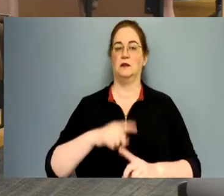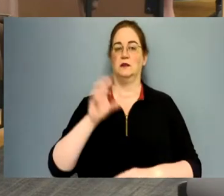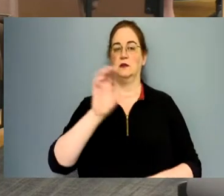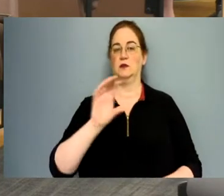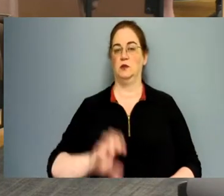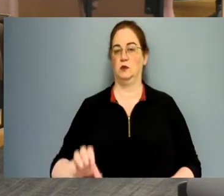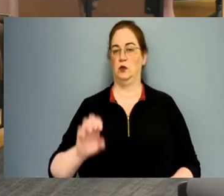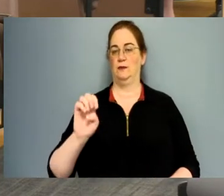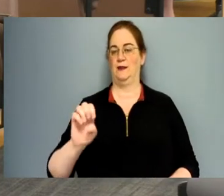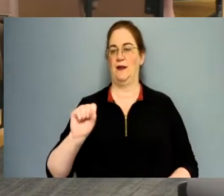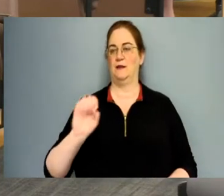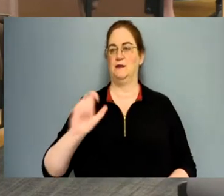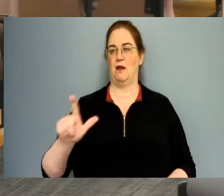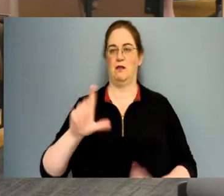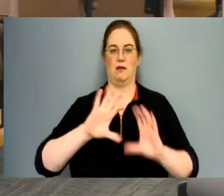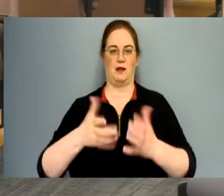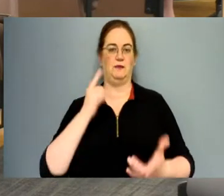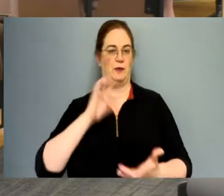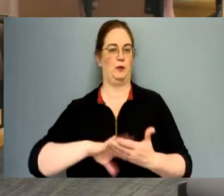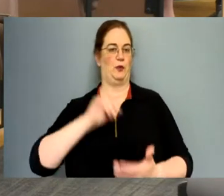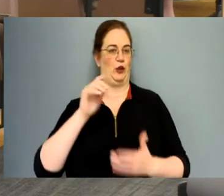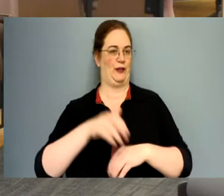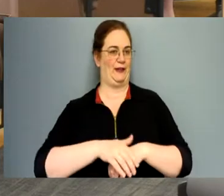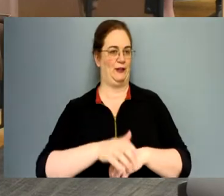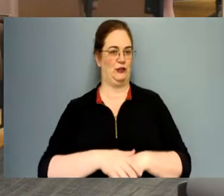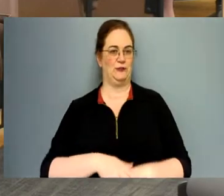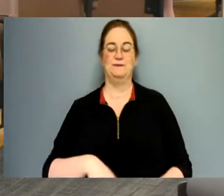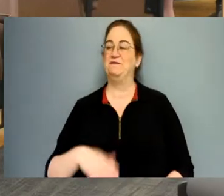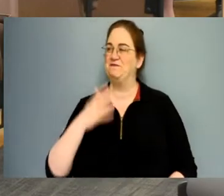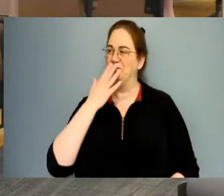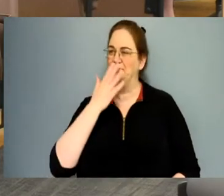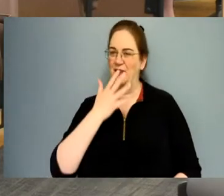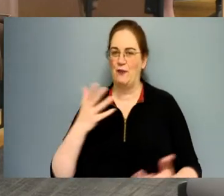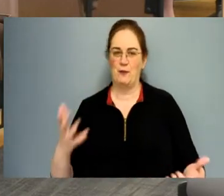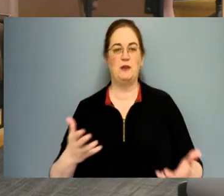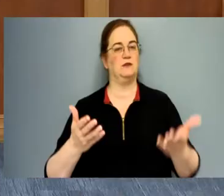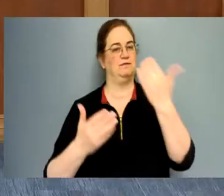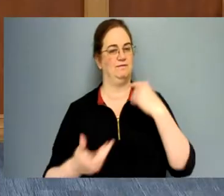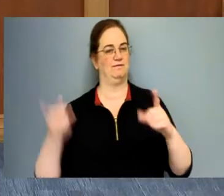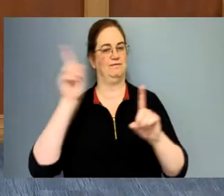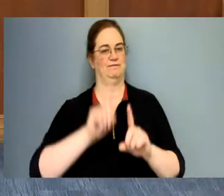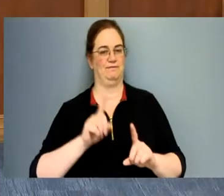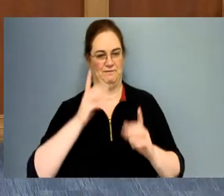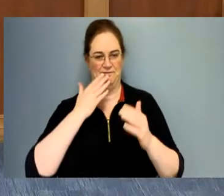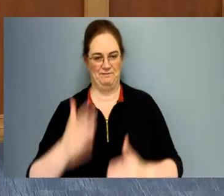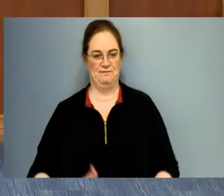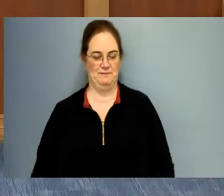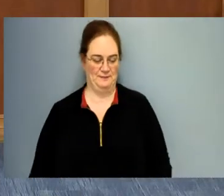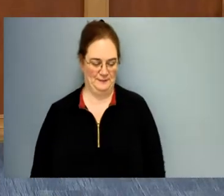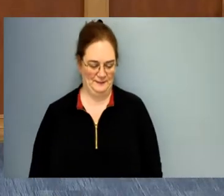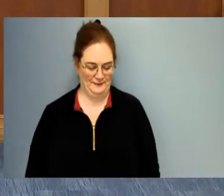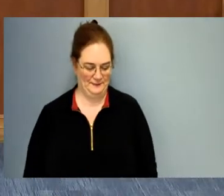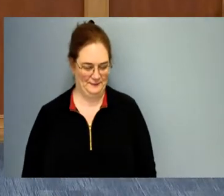ESL classes as well for people learning English. Yeah. Well, thank you very much. Please come forward. Thank you.